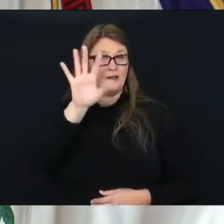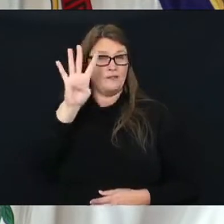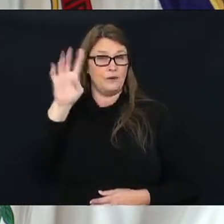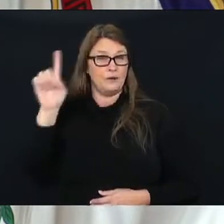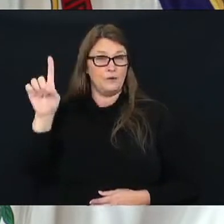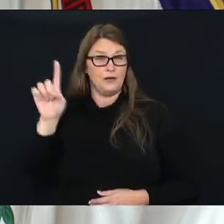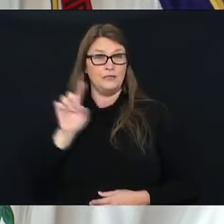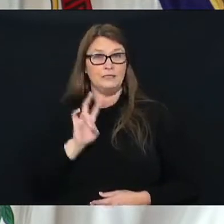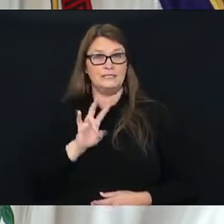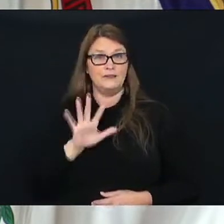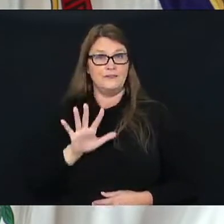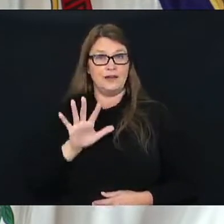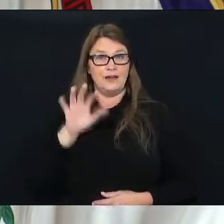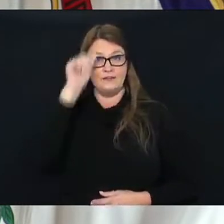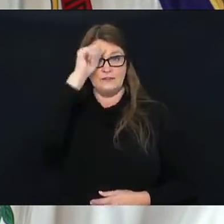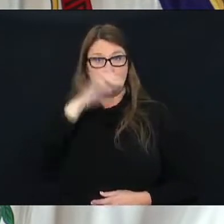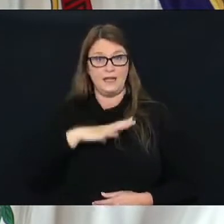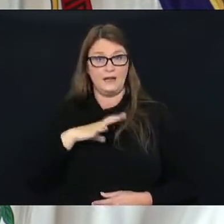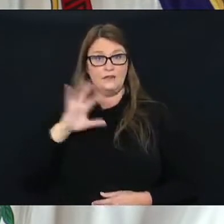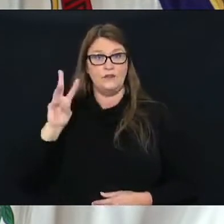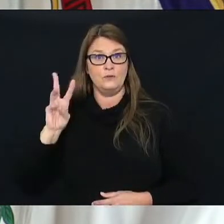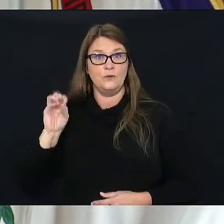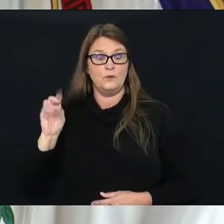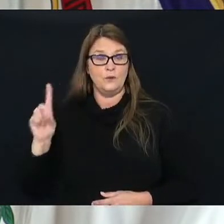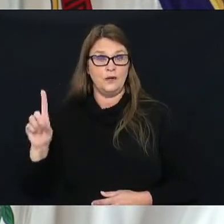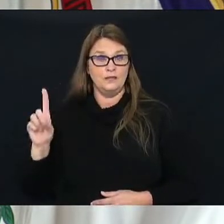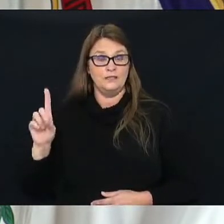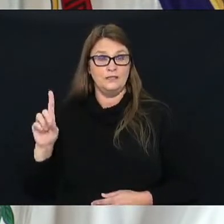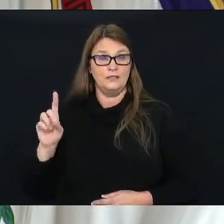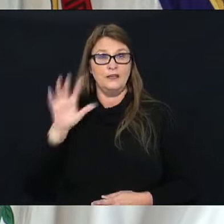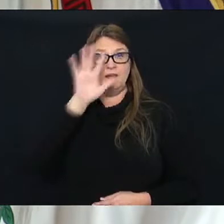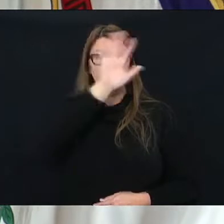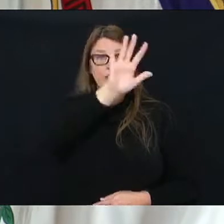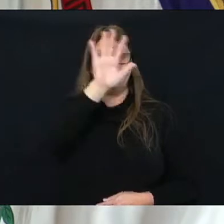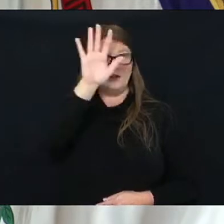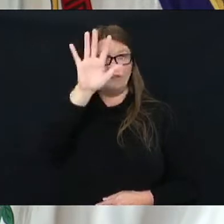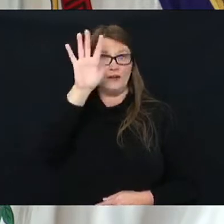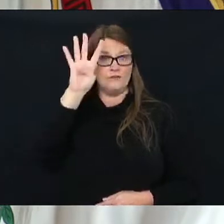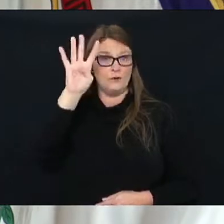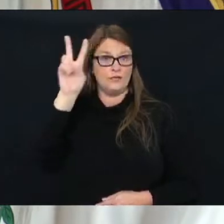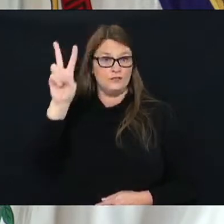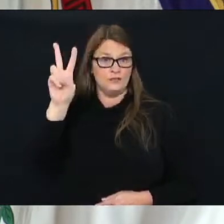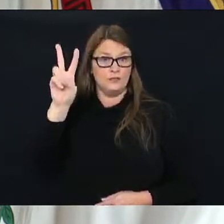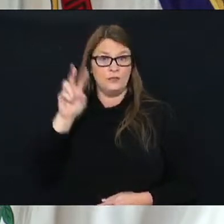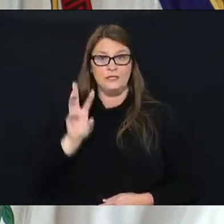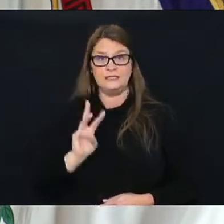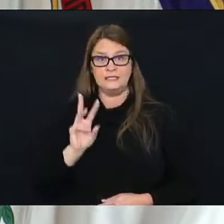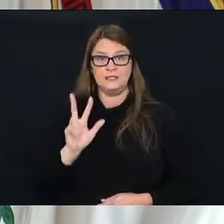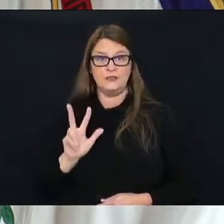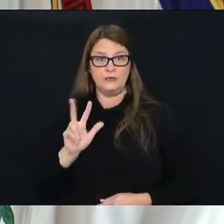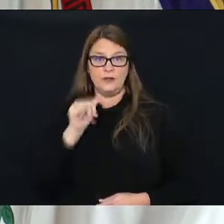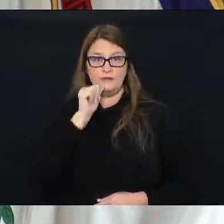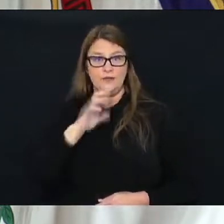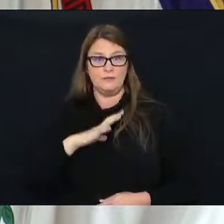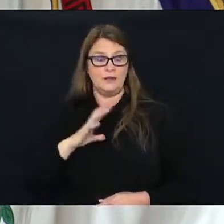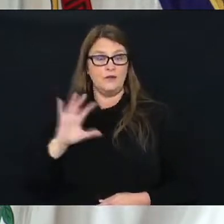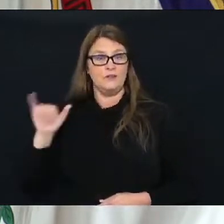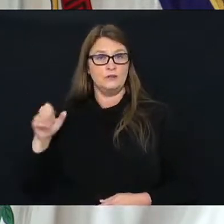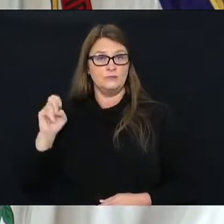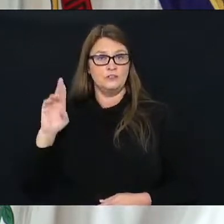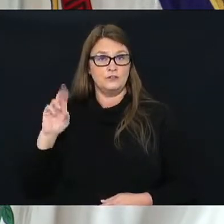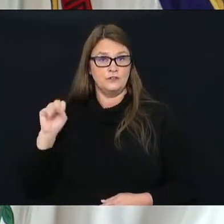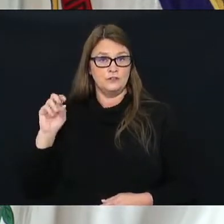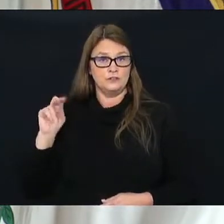5,541st death, a 75-year-old male from Wood County. The 5,542nd death, a 63-year-old female from Jefferson